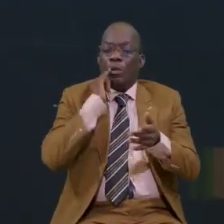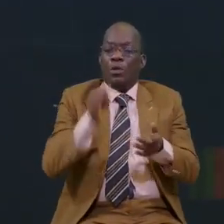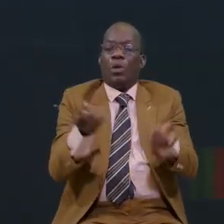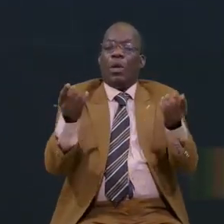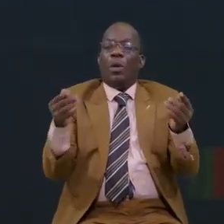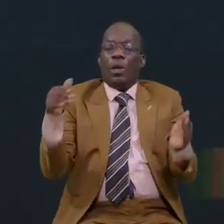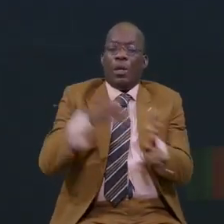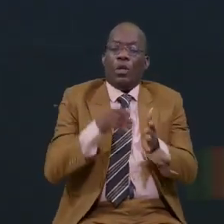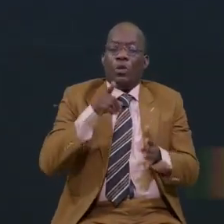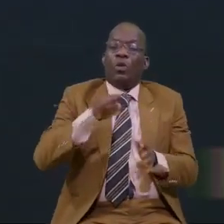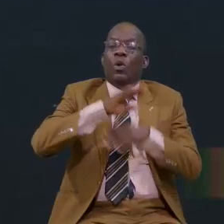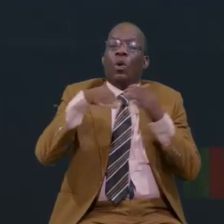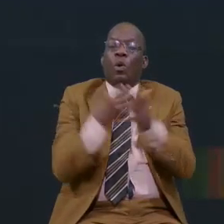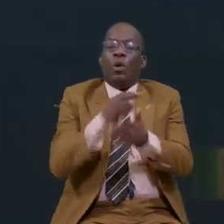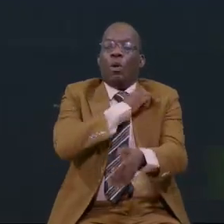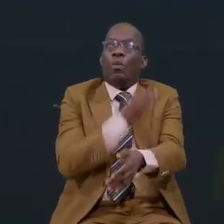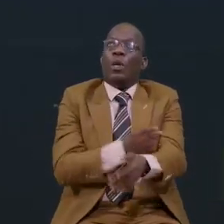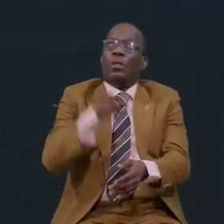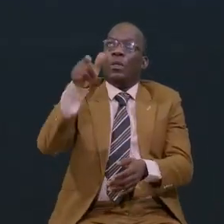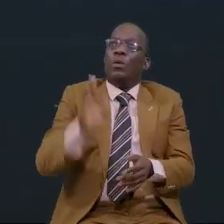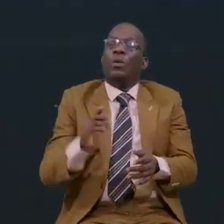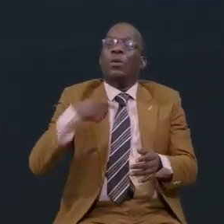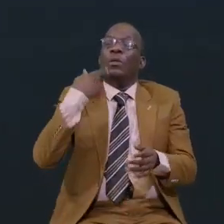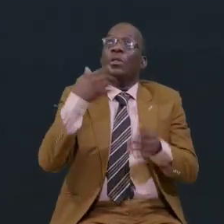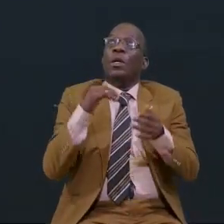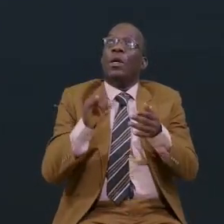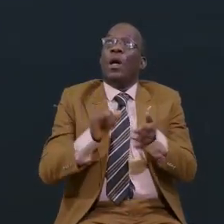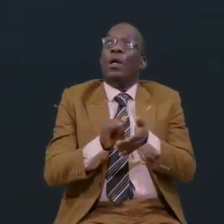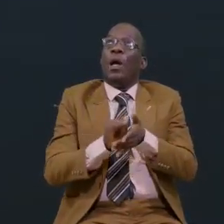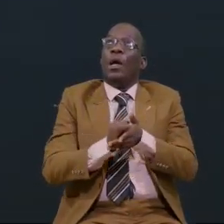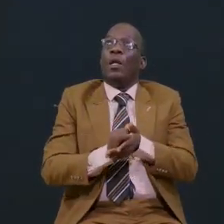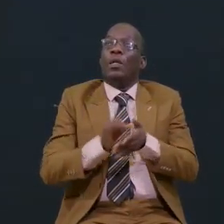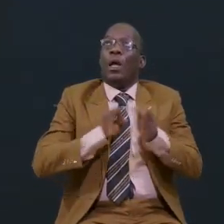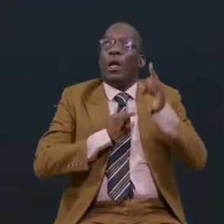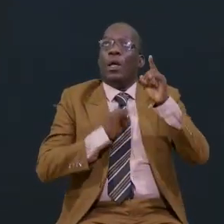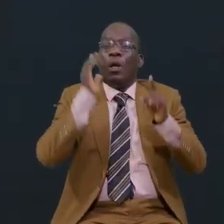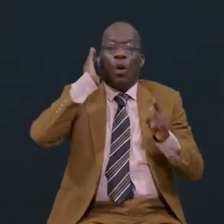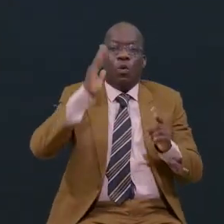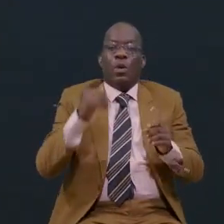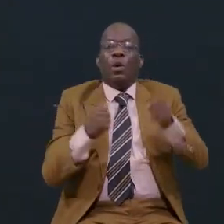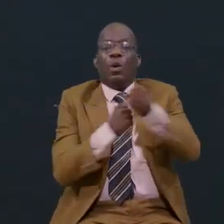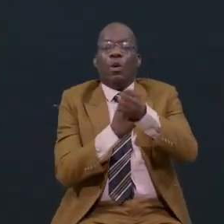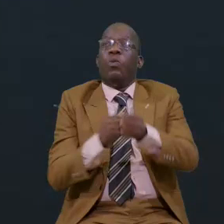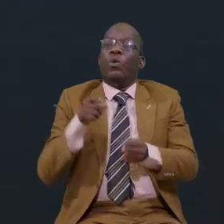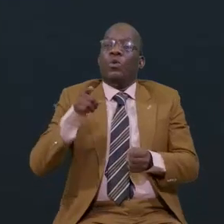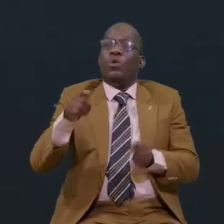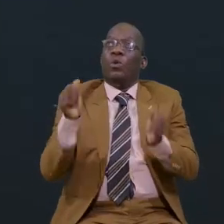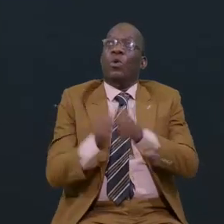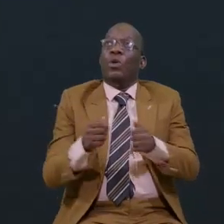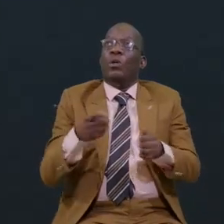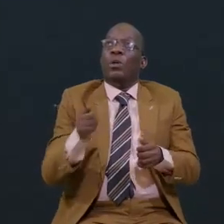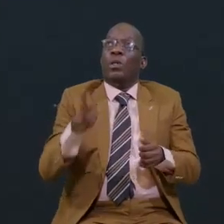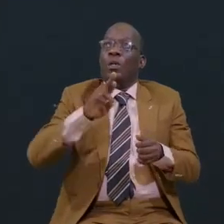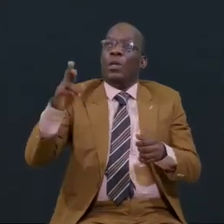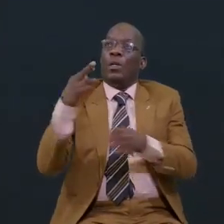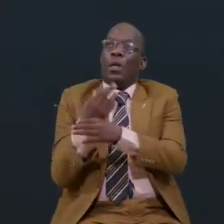says, I will uphold thee with the right hand of my righteousness. He is